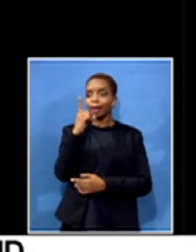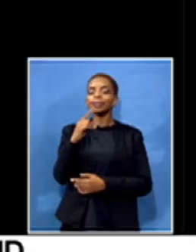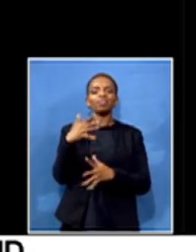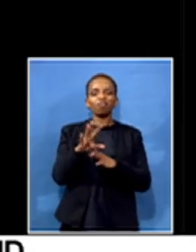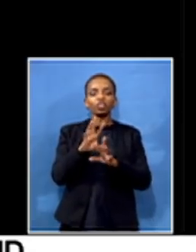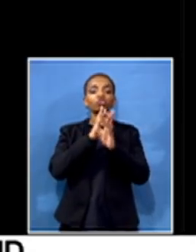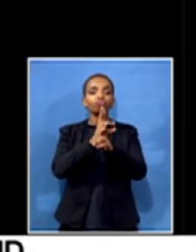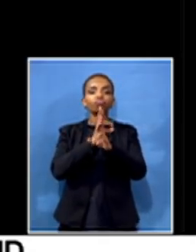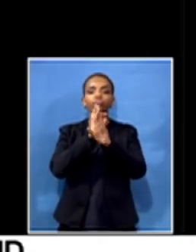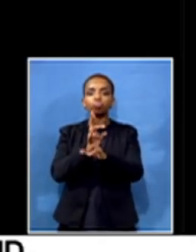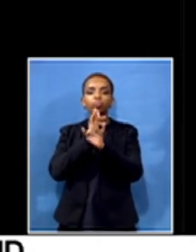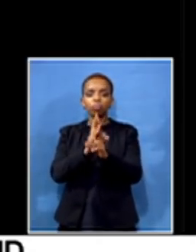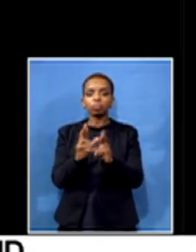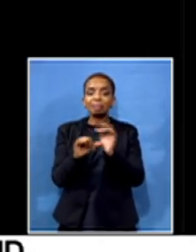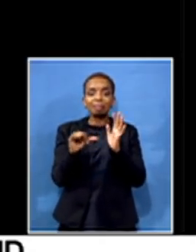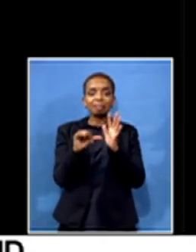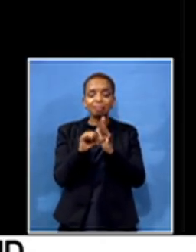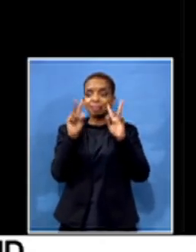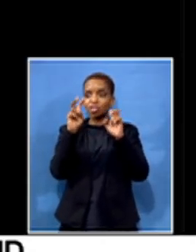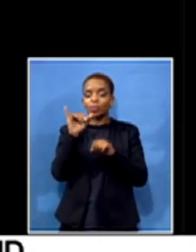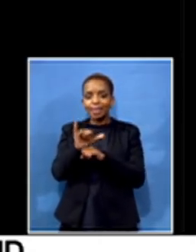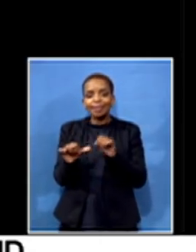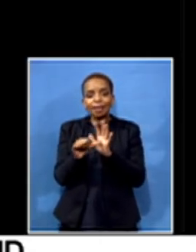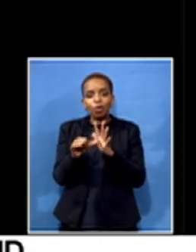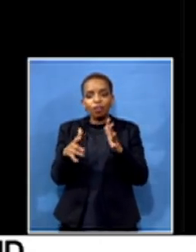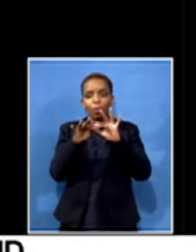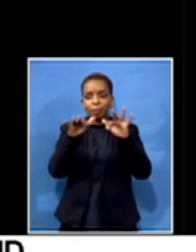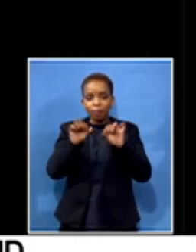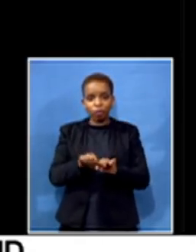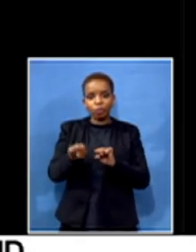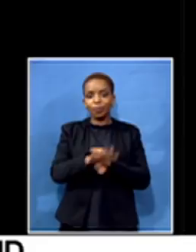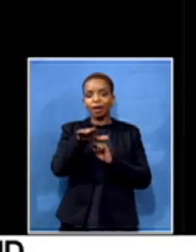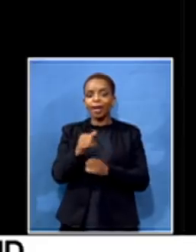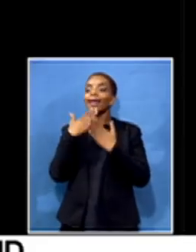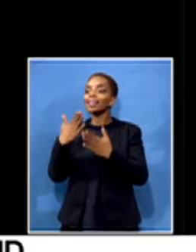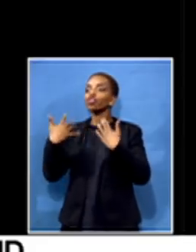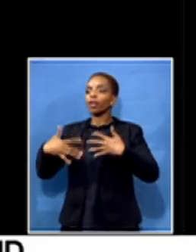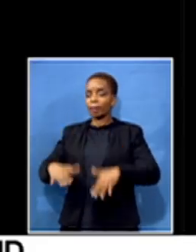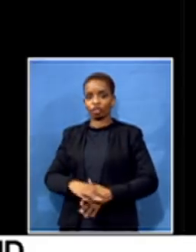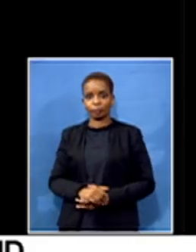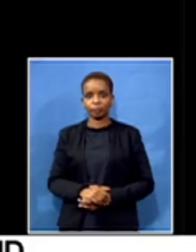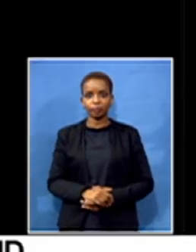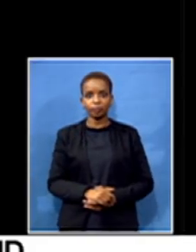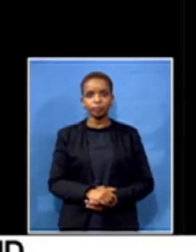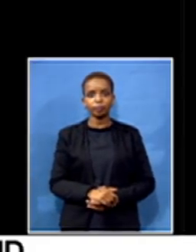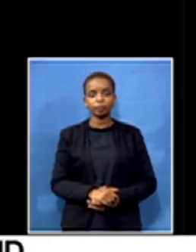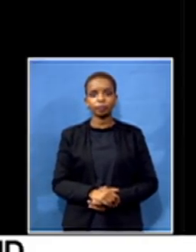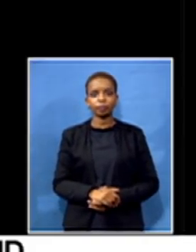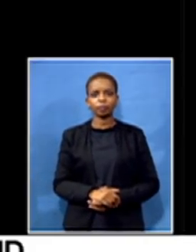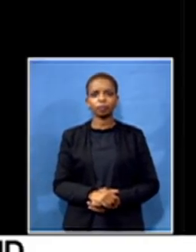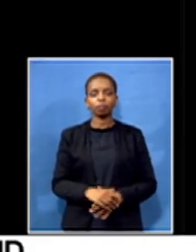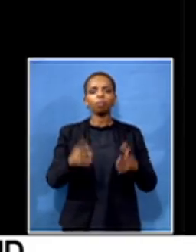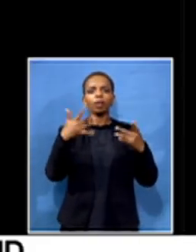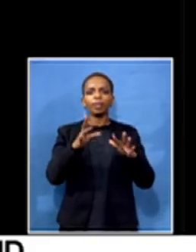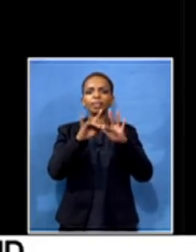practical issues that is important for the people of South Africa. No. So thank you very much. There is a member from KZN that